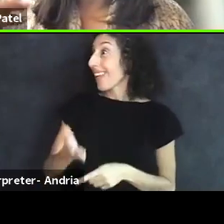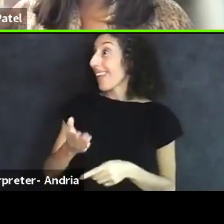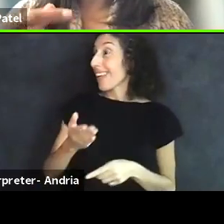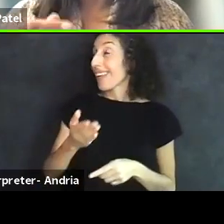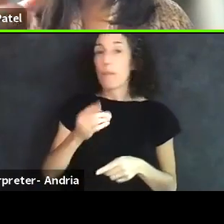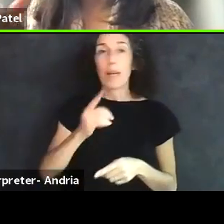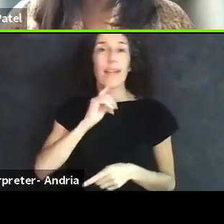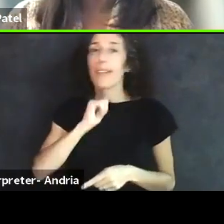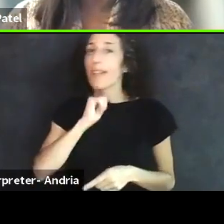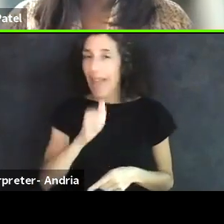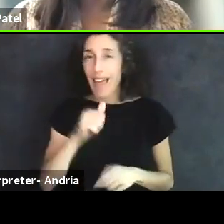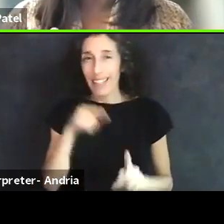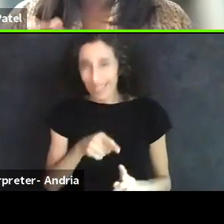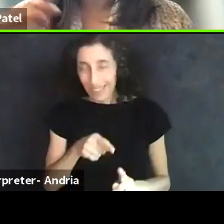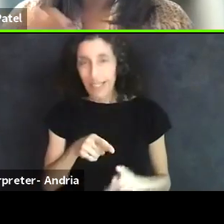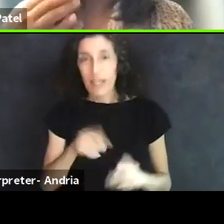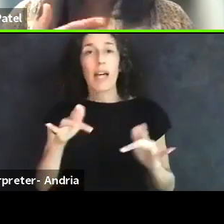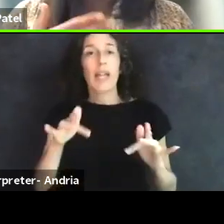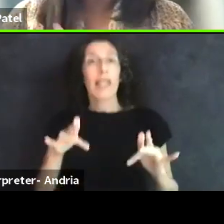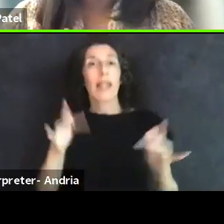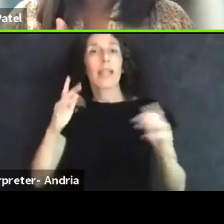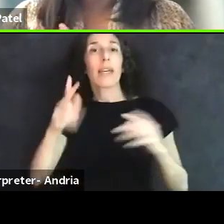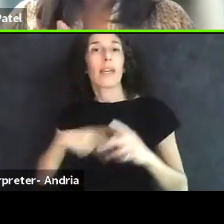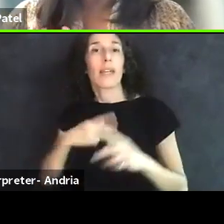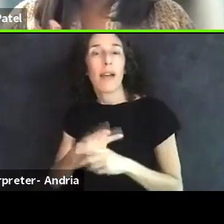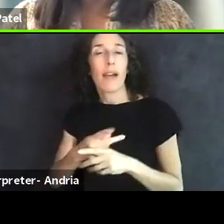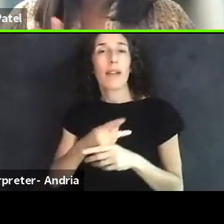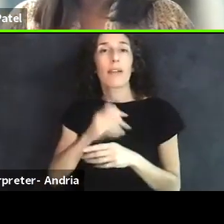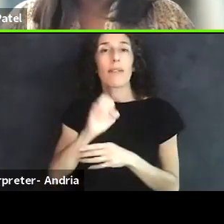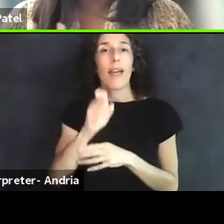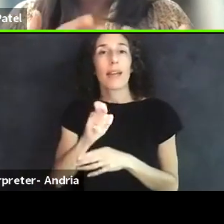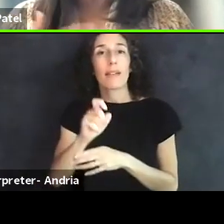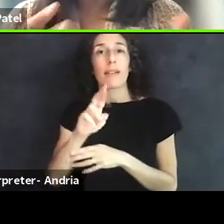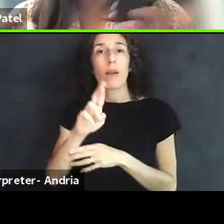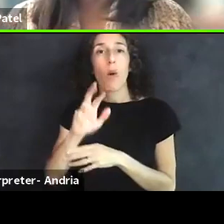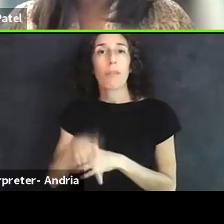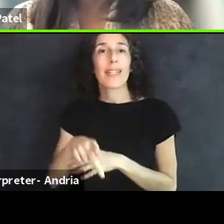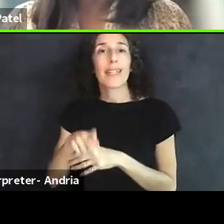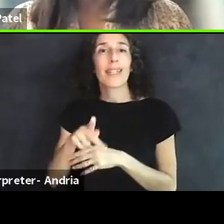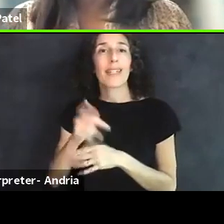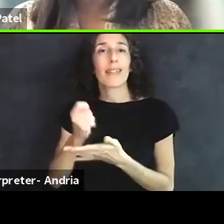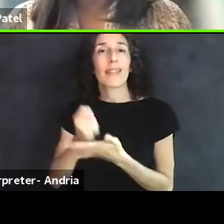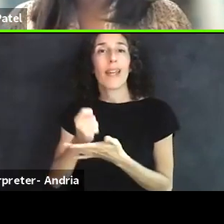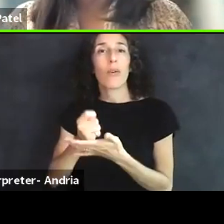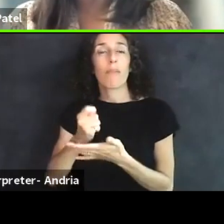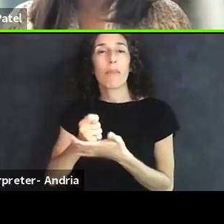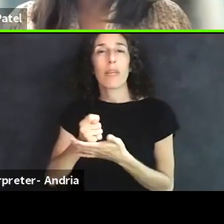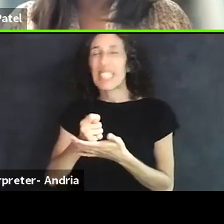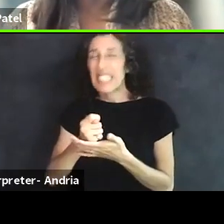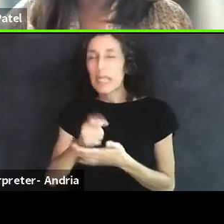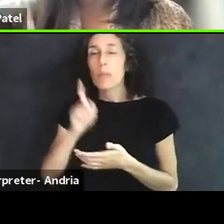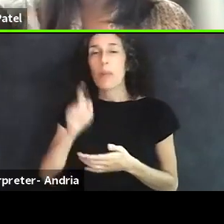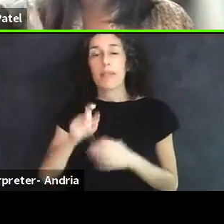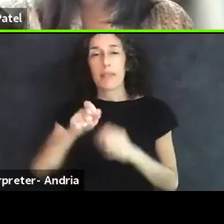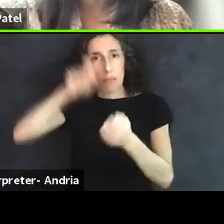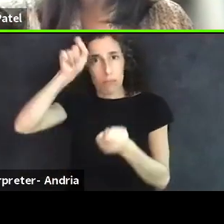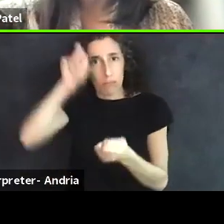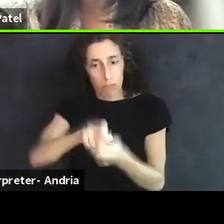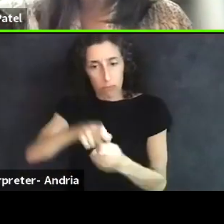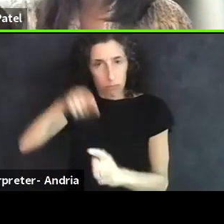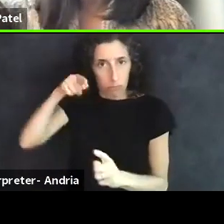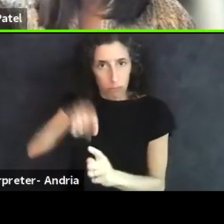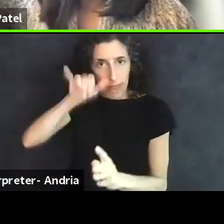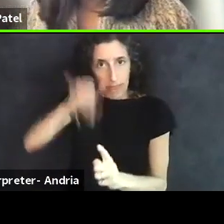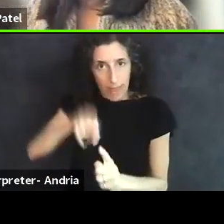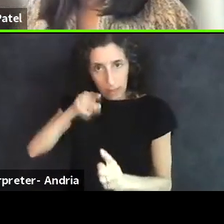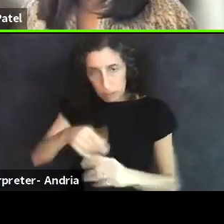important, as you heard from what Lewis said, that you really got to stick to the treatment and be taught by someone who's a coach and is going to take you through the treatment